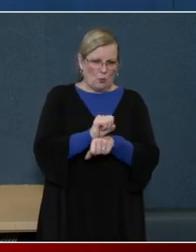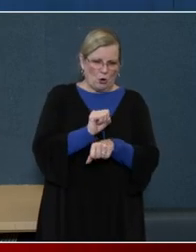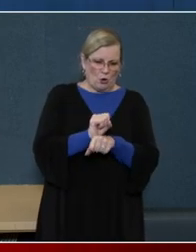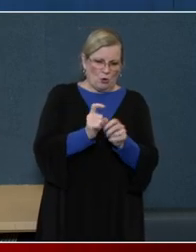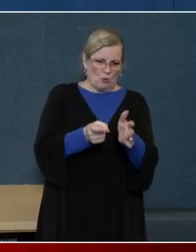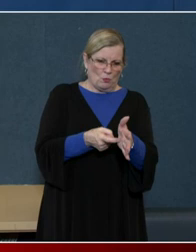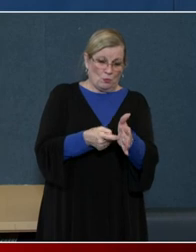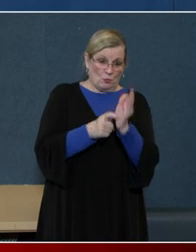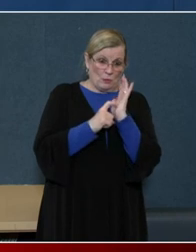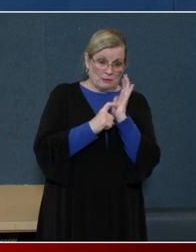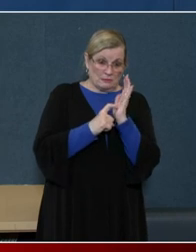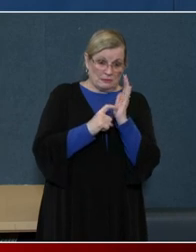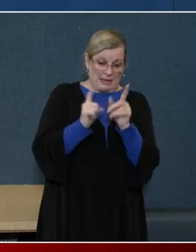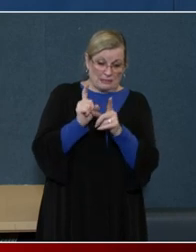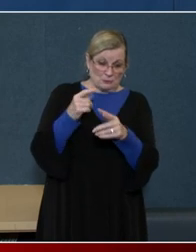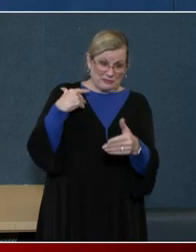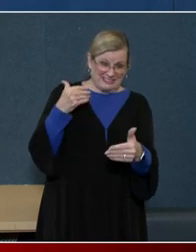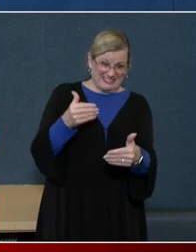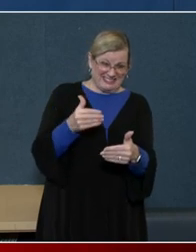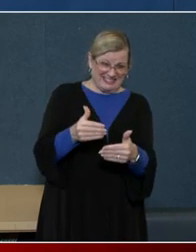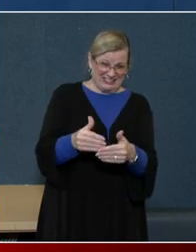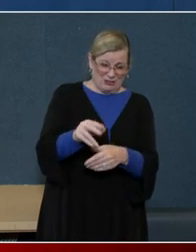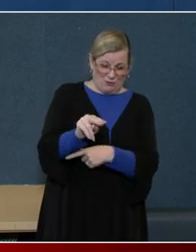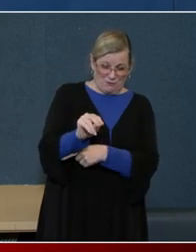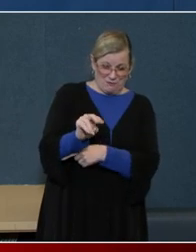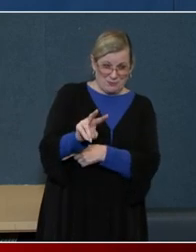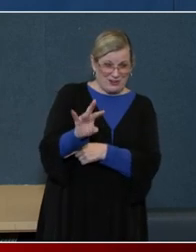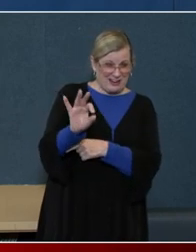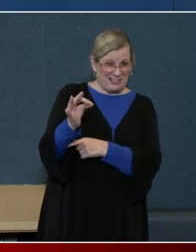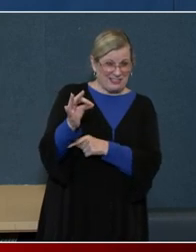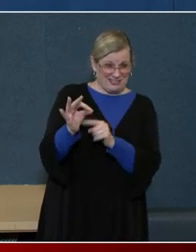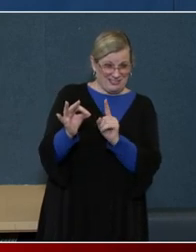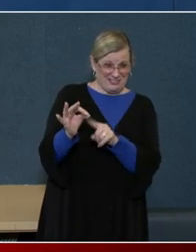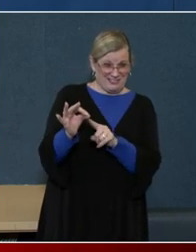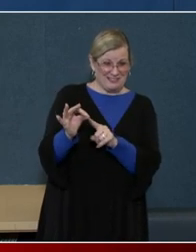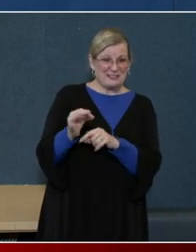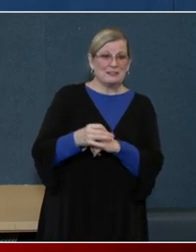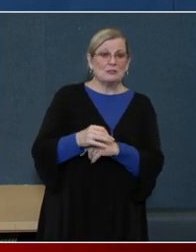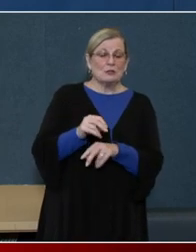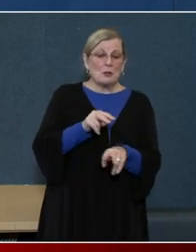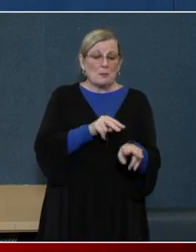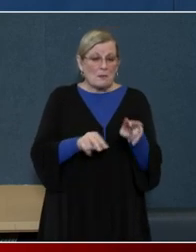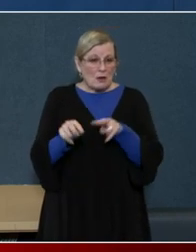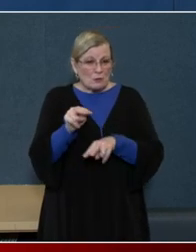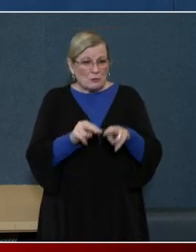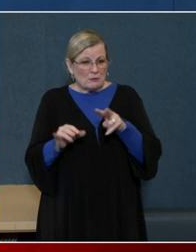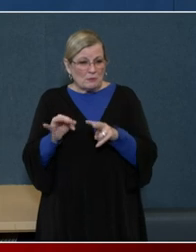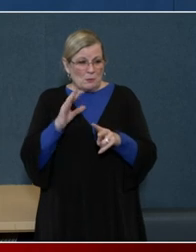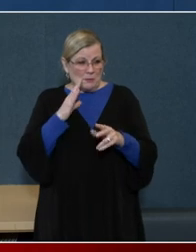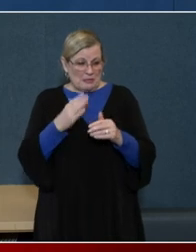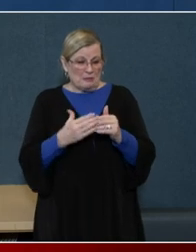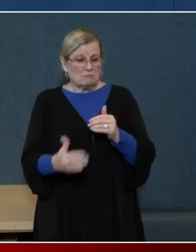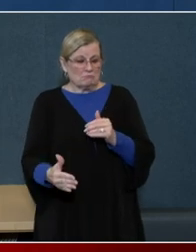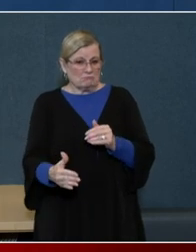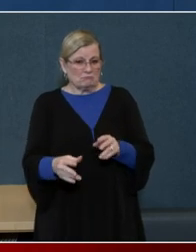9th and then the monitoring that will take place thereafter. We have issued